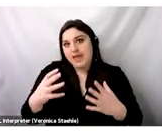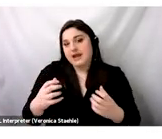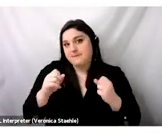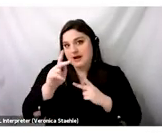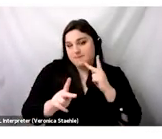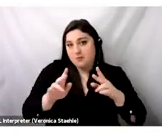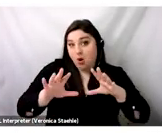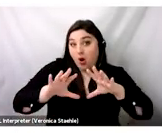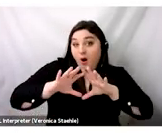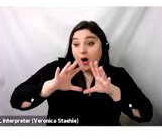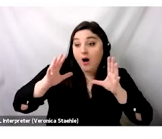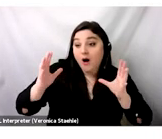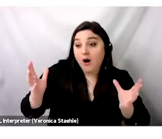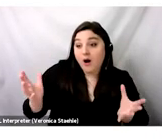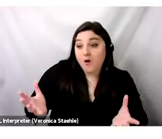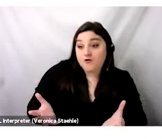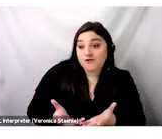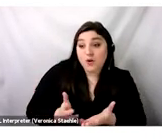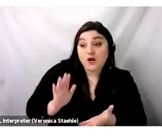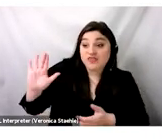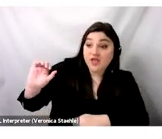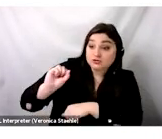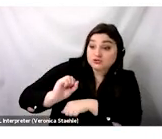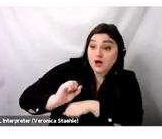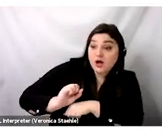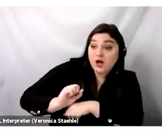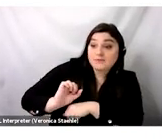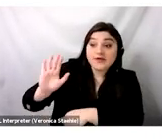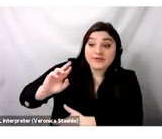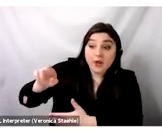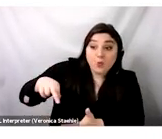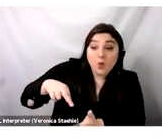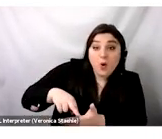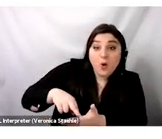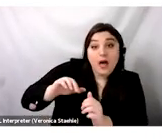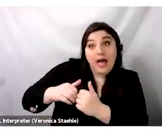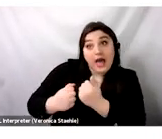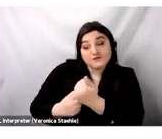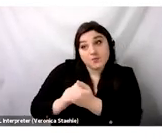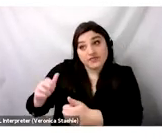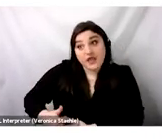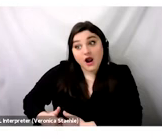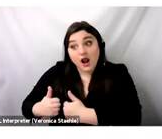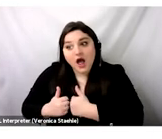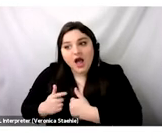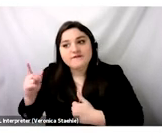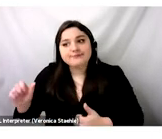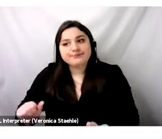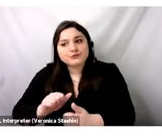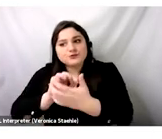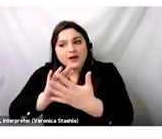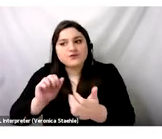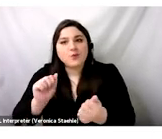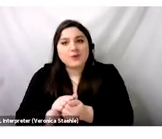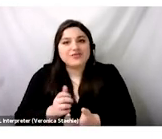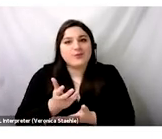world, their livelihood is to actually deal with waste, recycling waste.